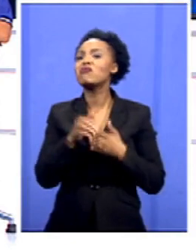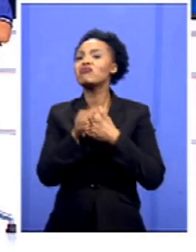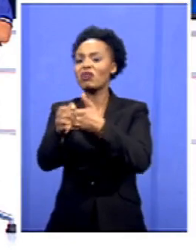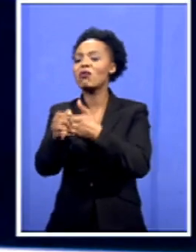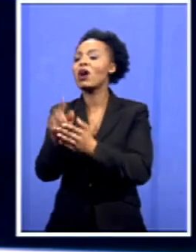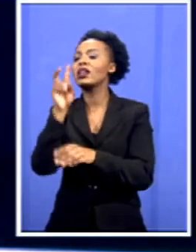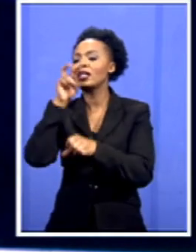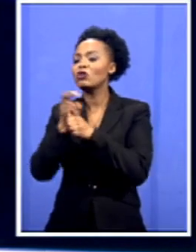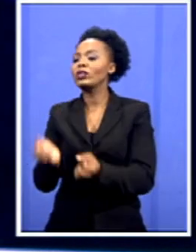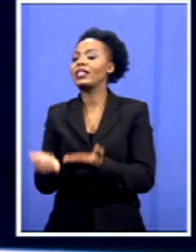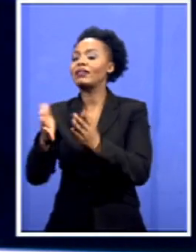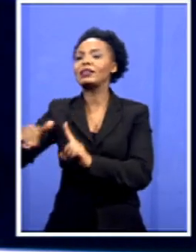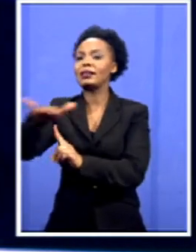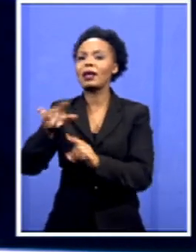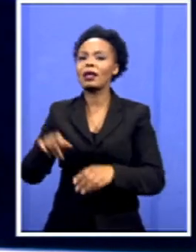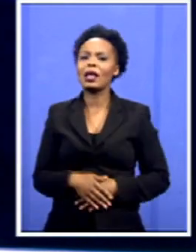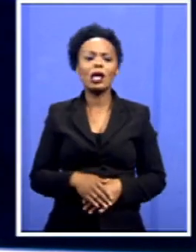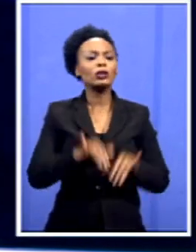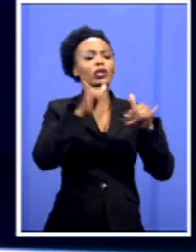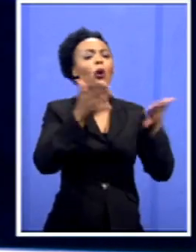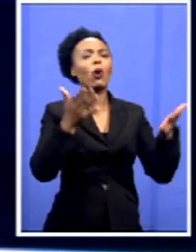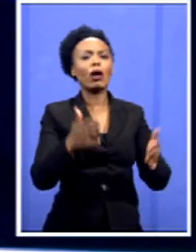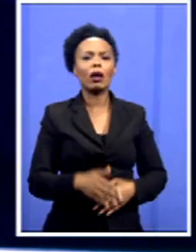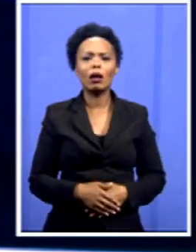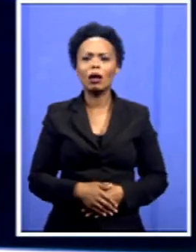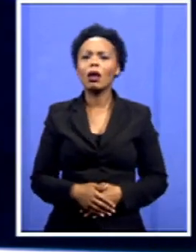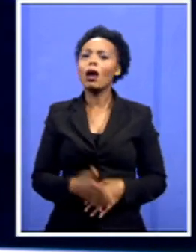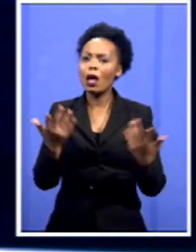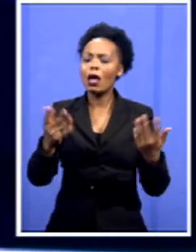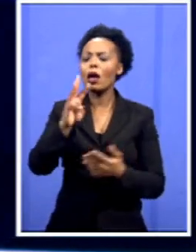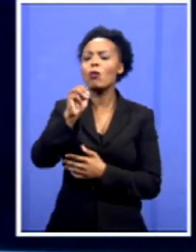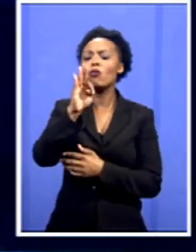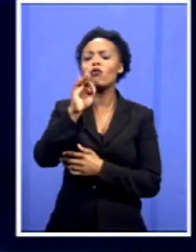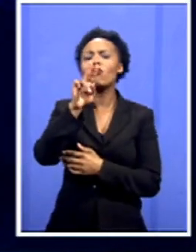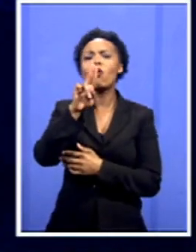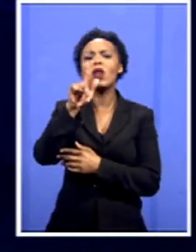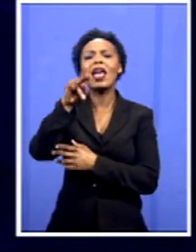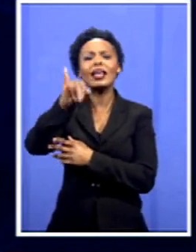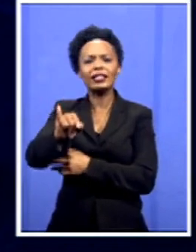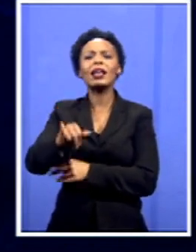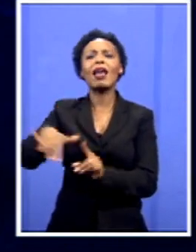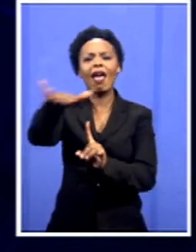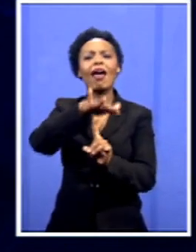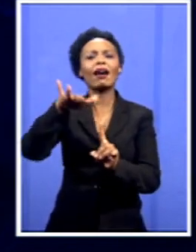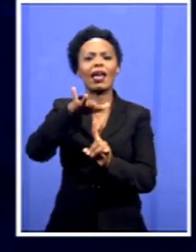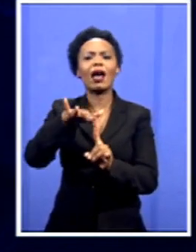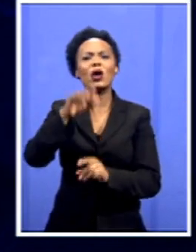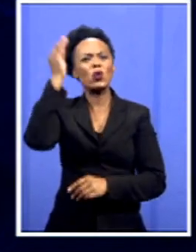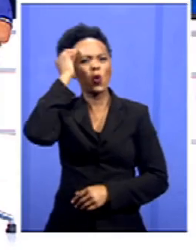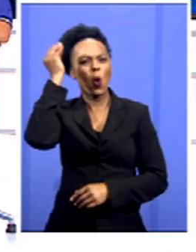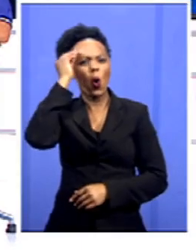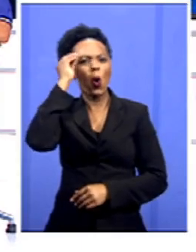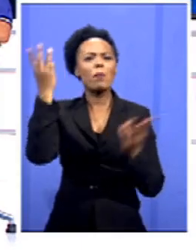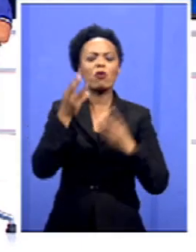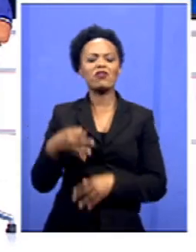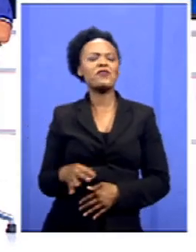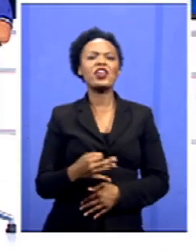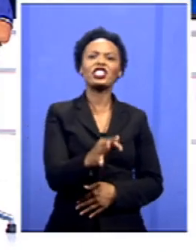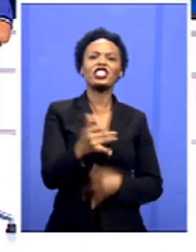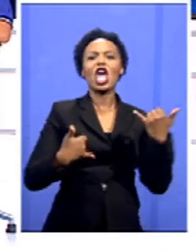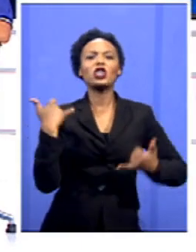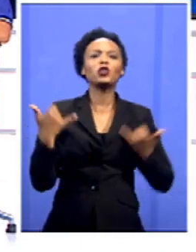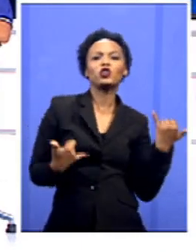that constituency. It's not his. So where does he stay? He stays in Mfuleni, in an affluent area where they you know, those people who fish for fun,